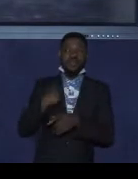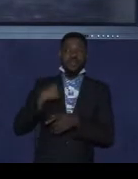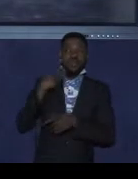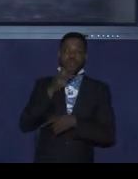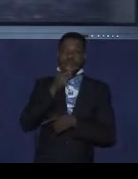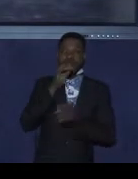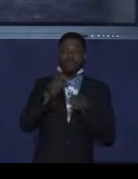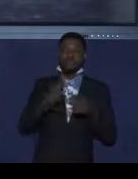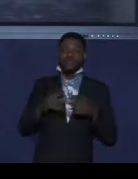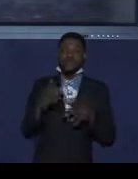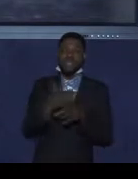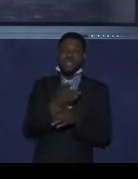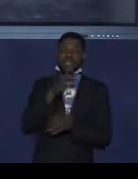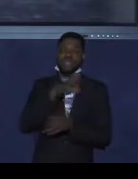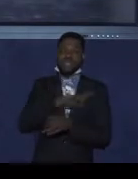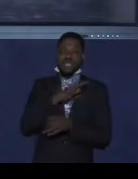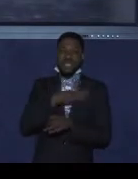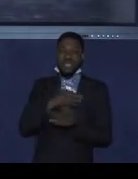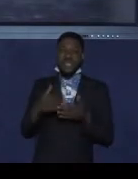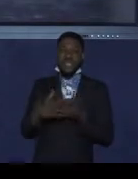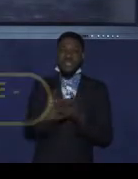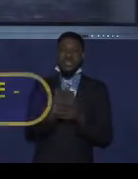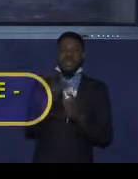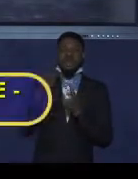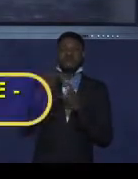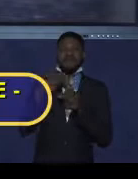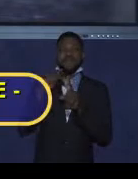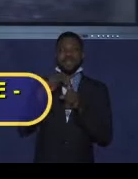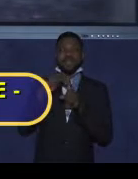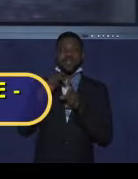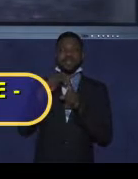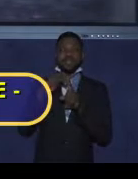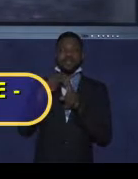able to gain new vocabulary or vocabularies.